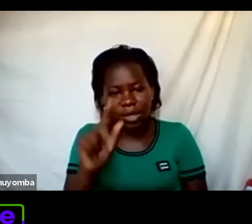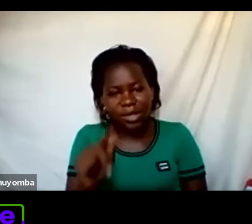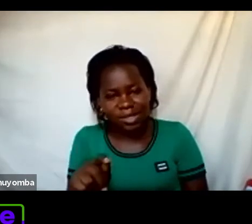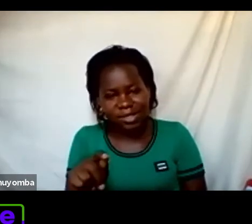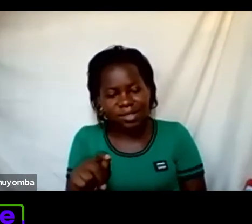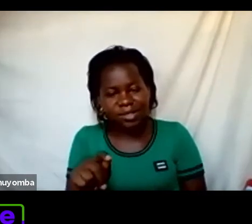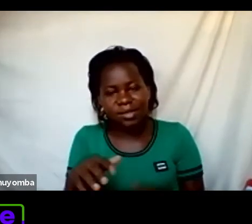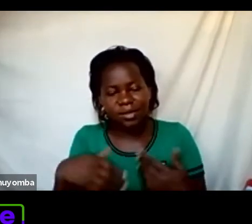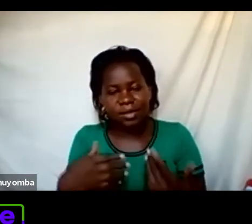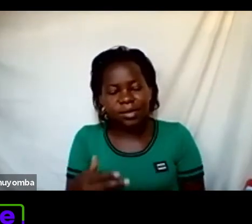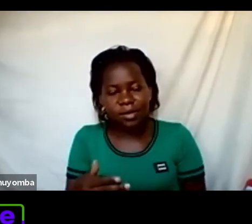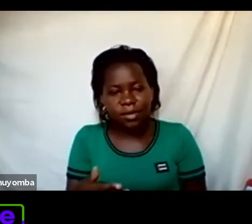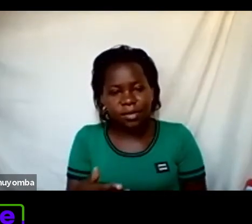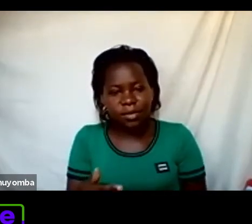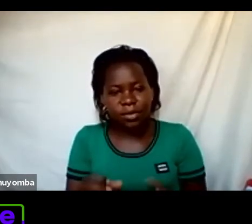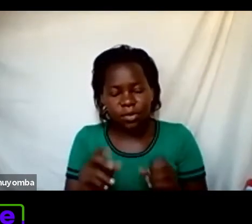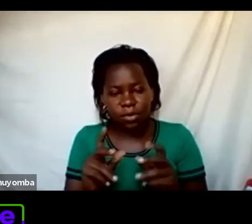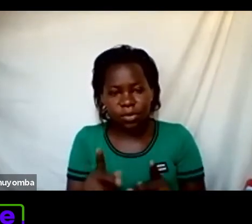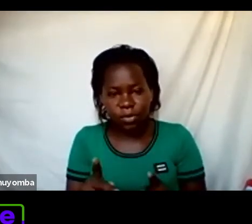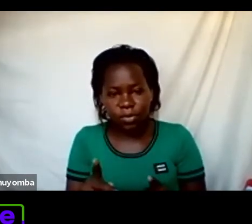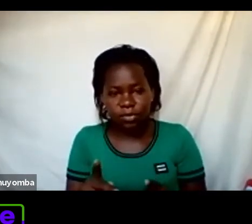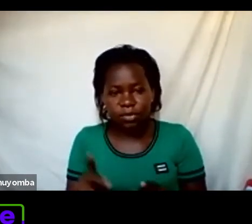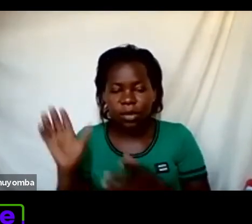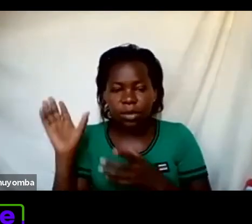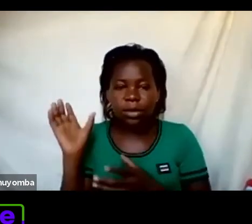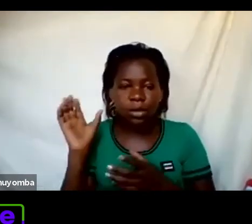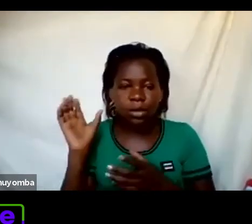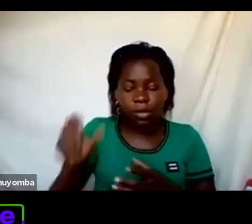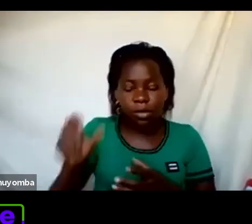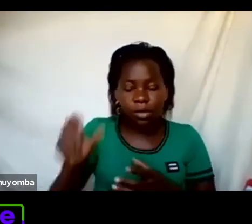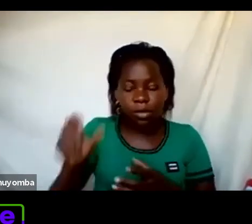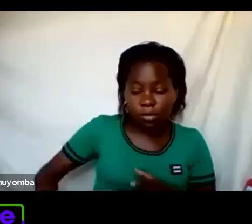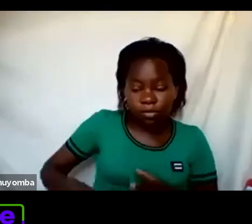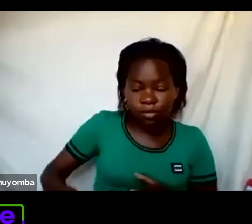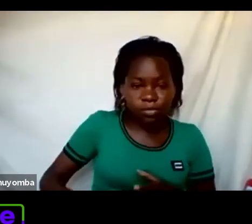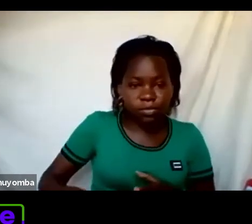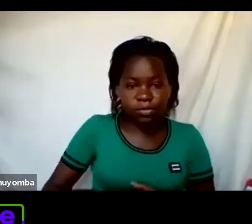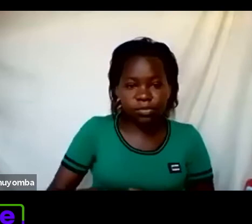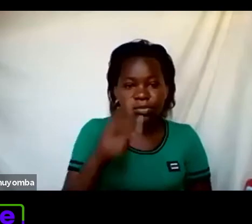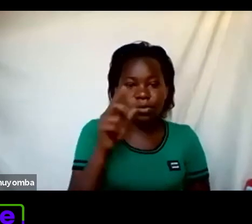you are bringing Kutembea 2.0. I think that's the name that I would give you idea. That's a brilliant idea.